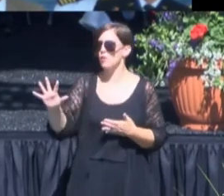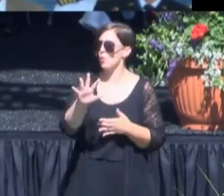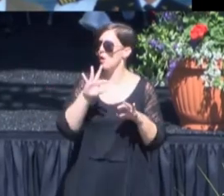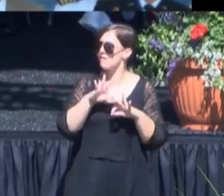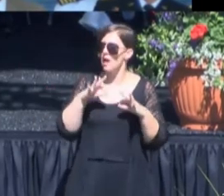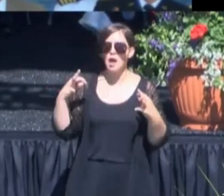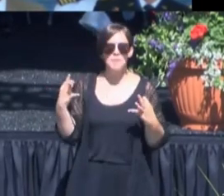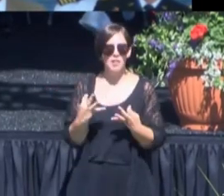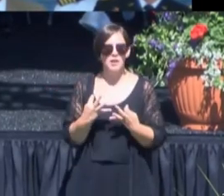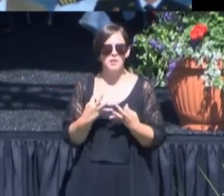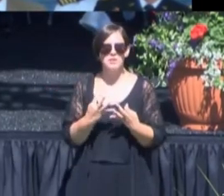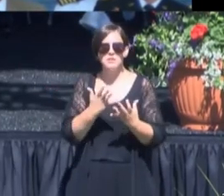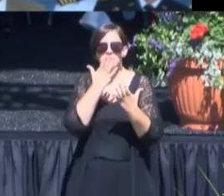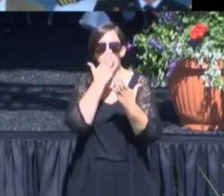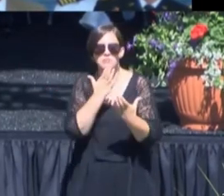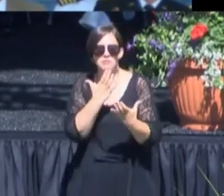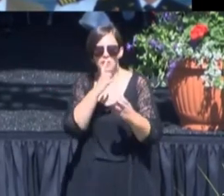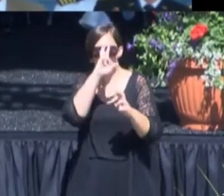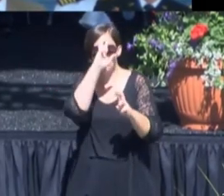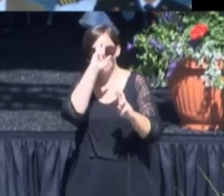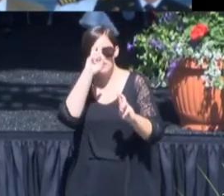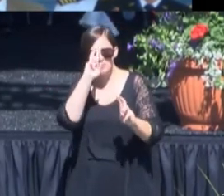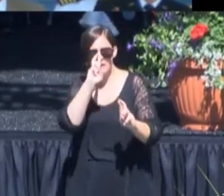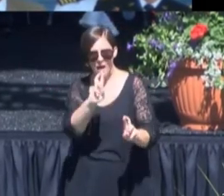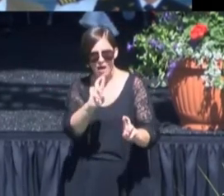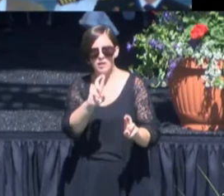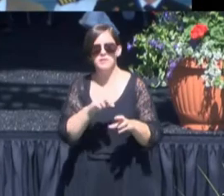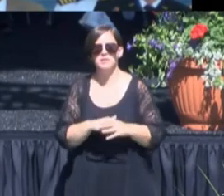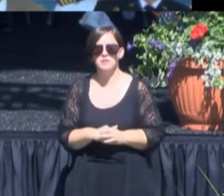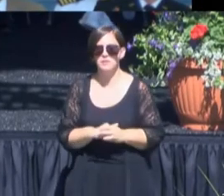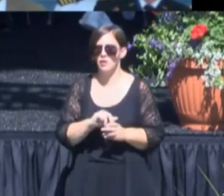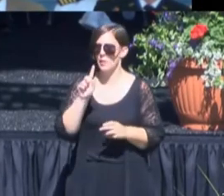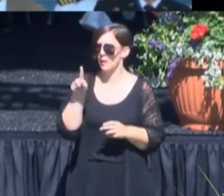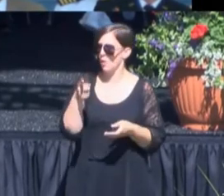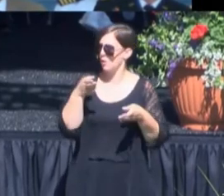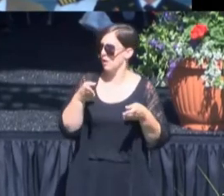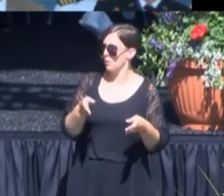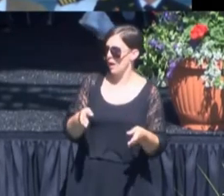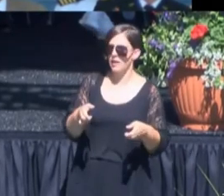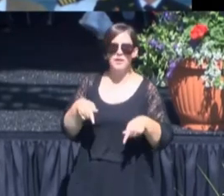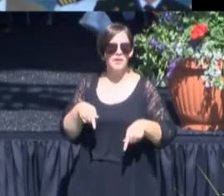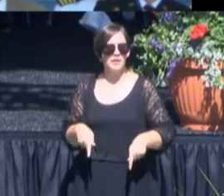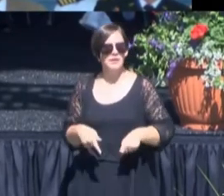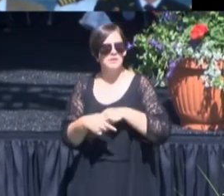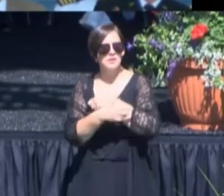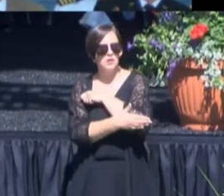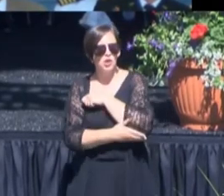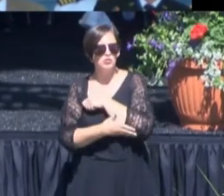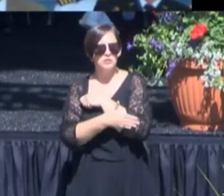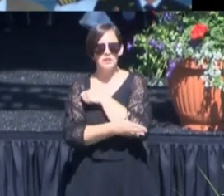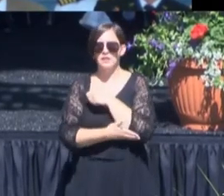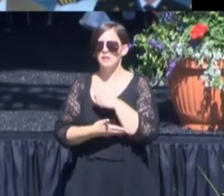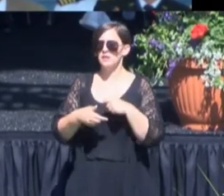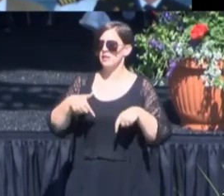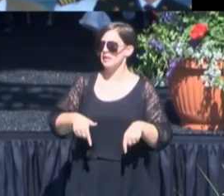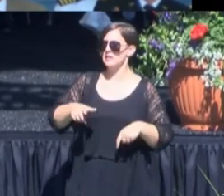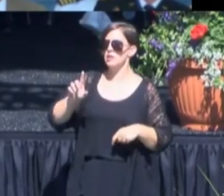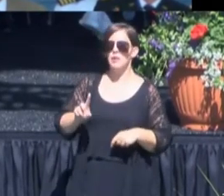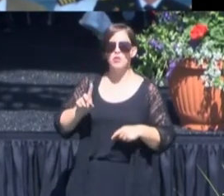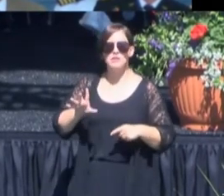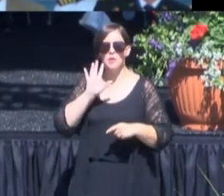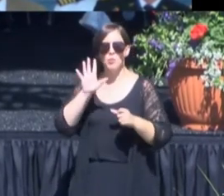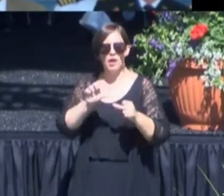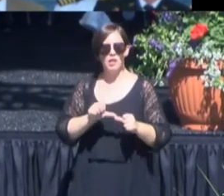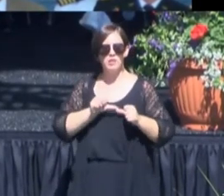our deepest respect in this country. The only way this country, this experiment in democracy, will continue to